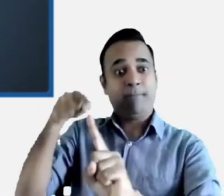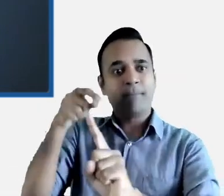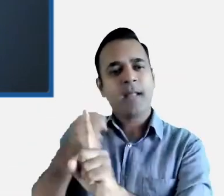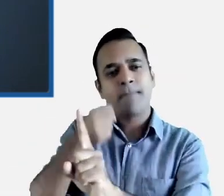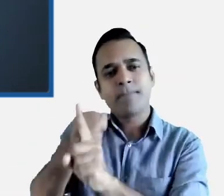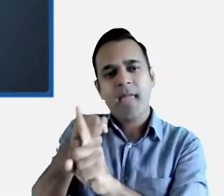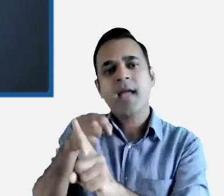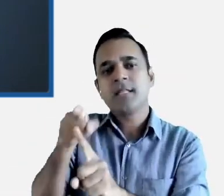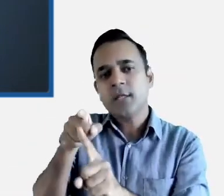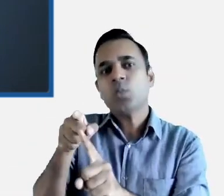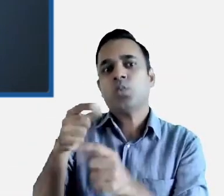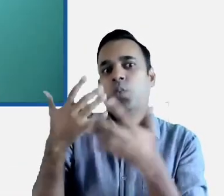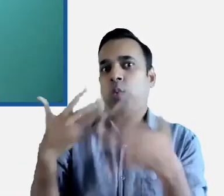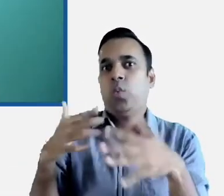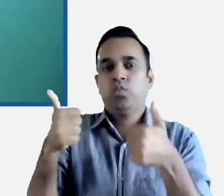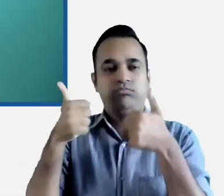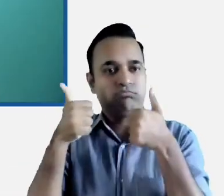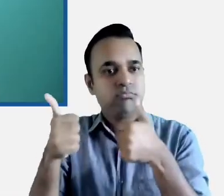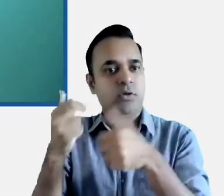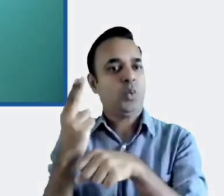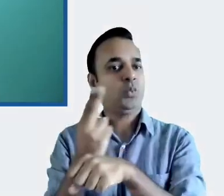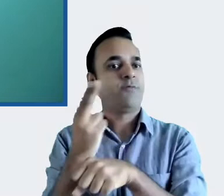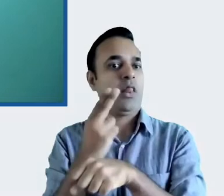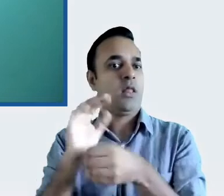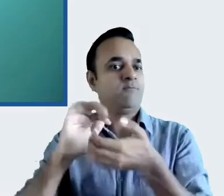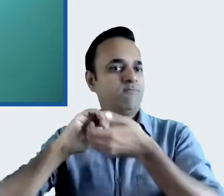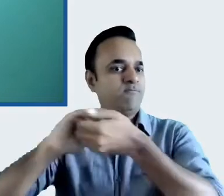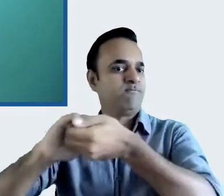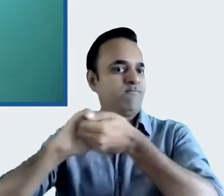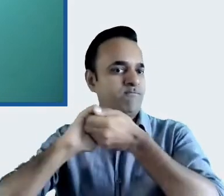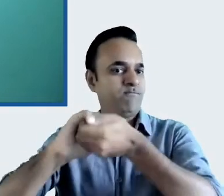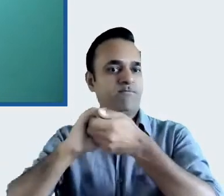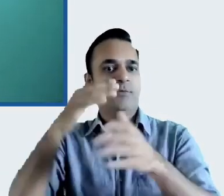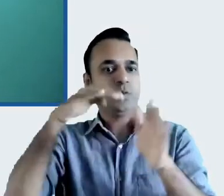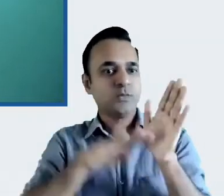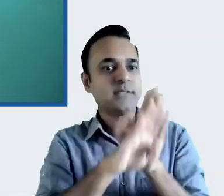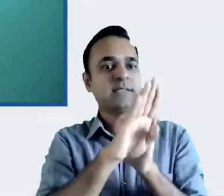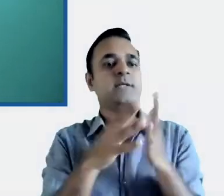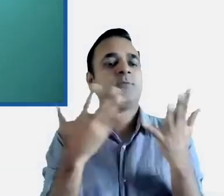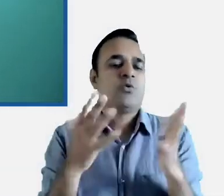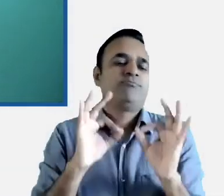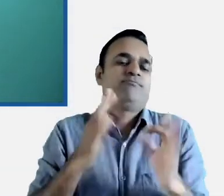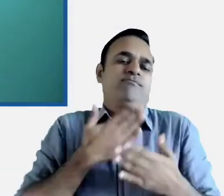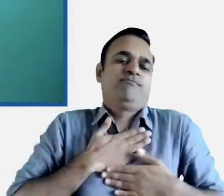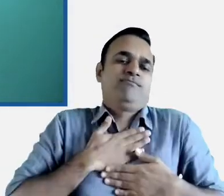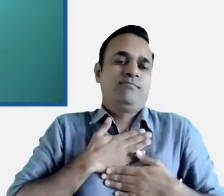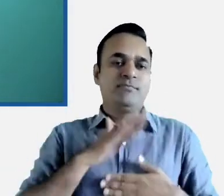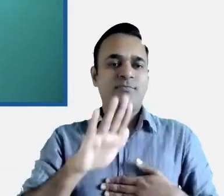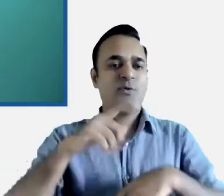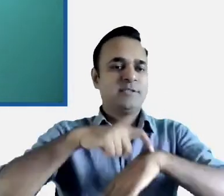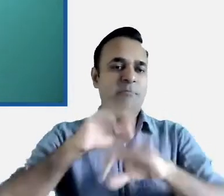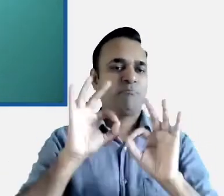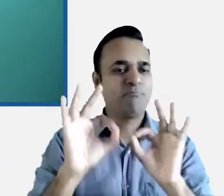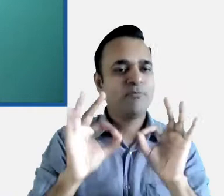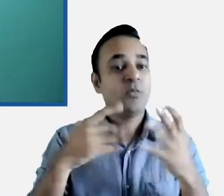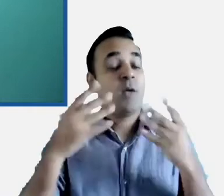the panel session of our presentation, where we'll hear from Mr. Alejandro Rossi, Mr. Fabio Lopez Chacon, and Dr.